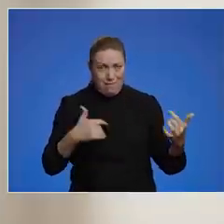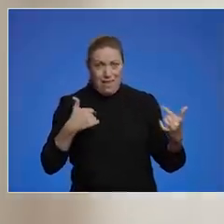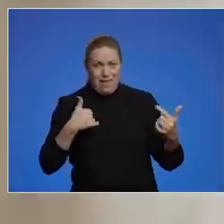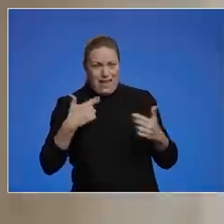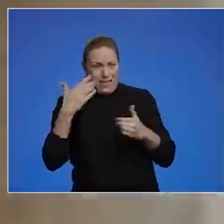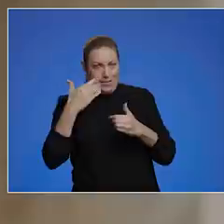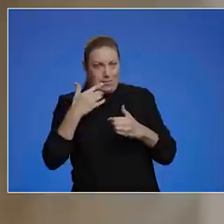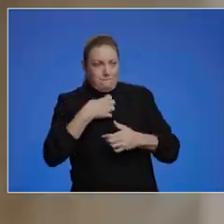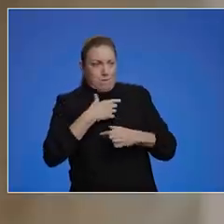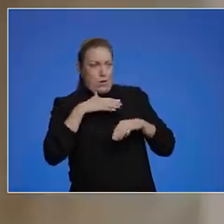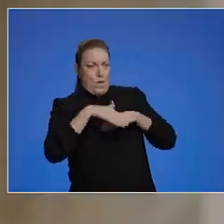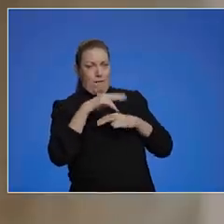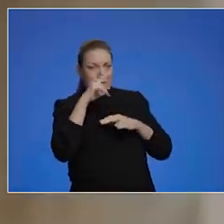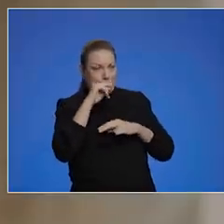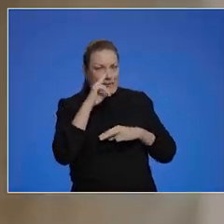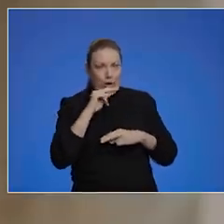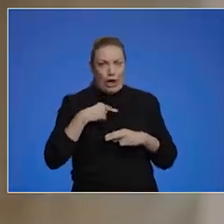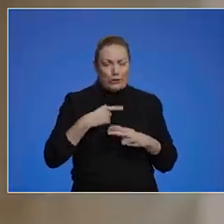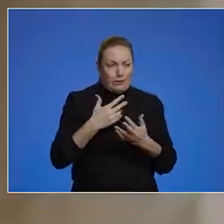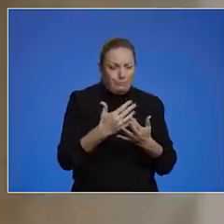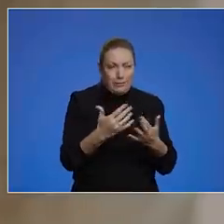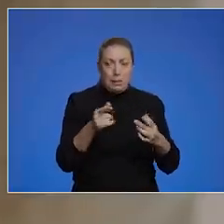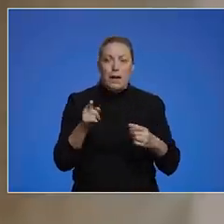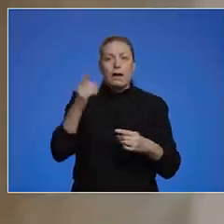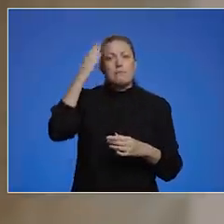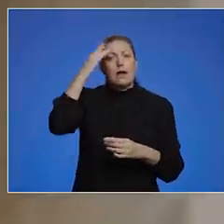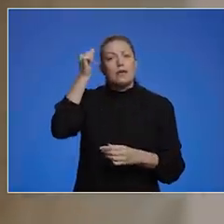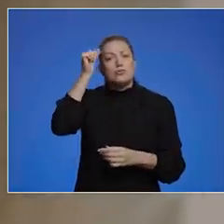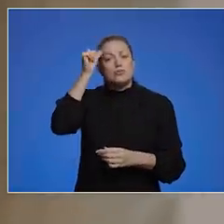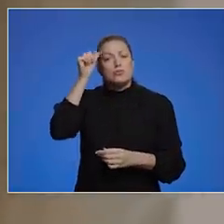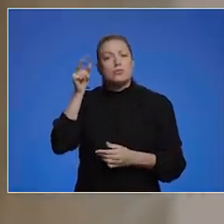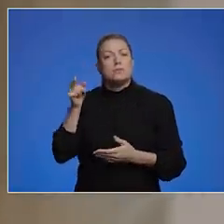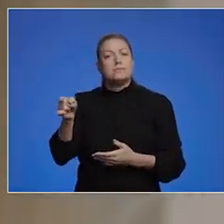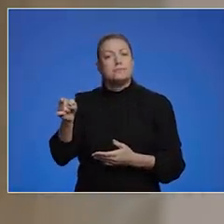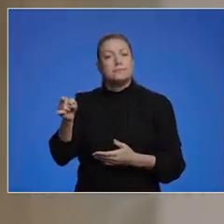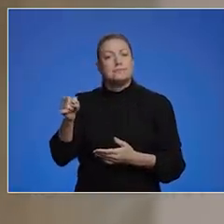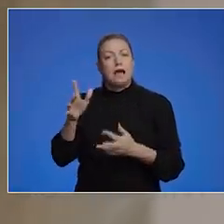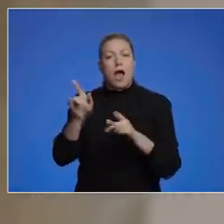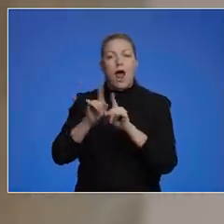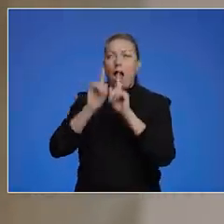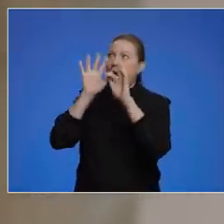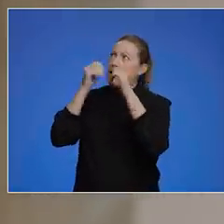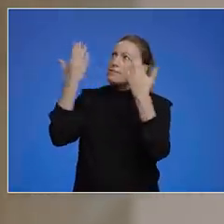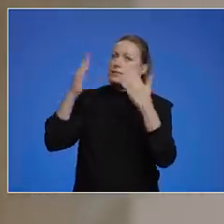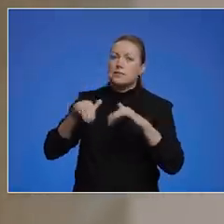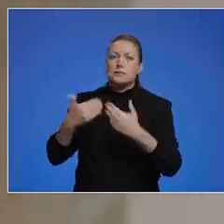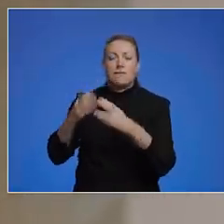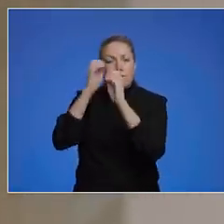priesthood. But she knew. She had a heavenly vision of what I could be. And